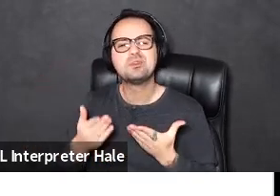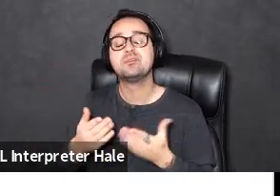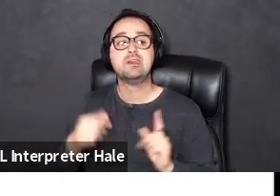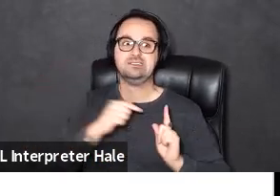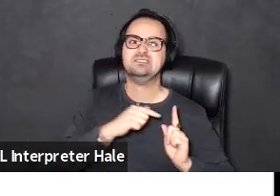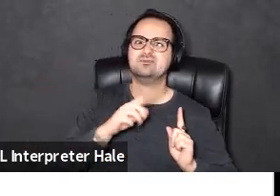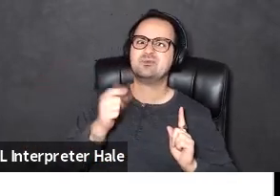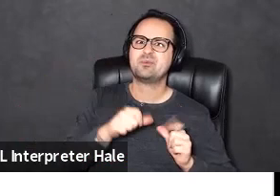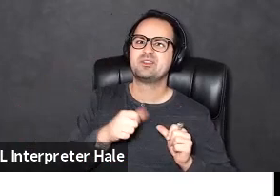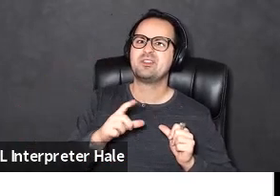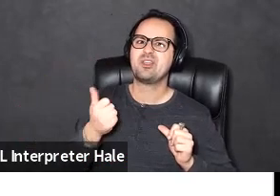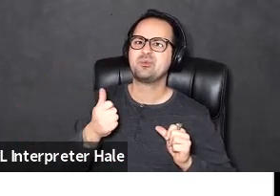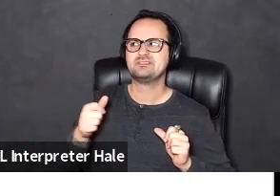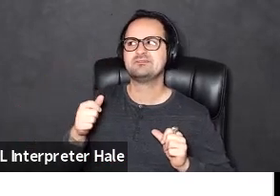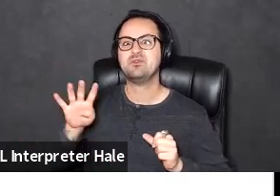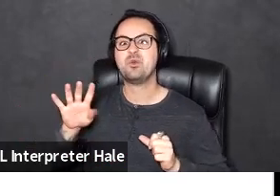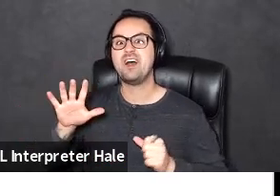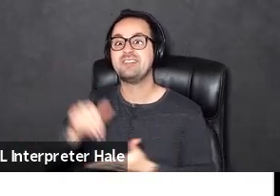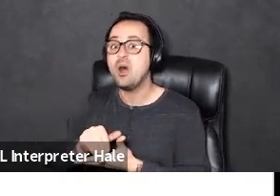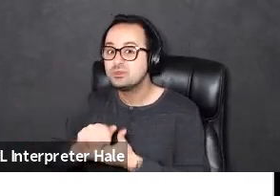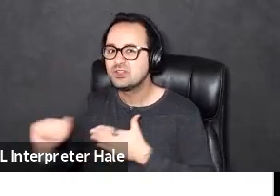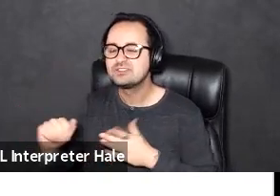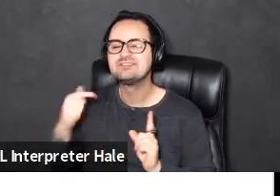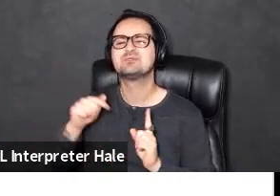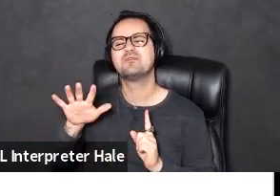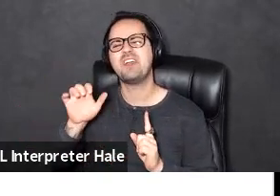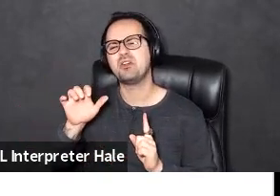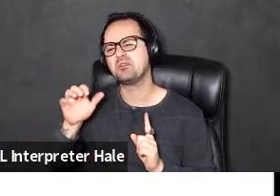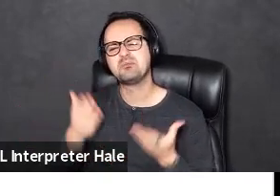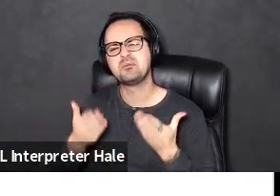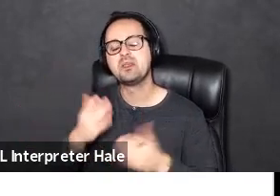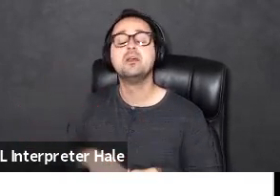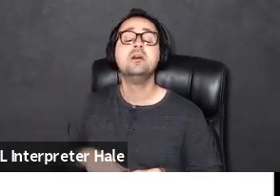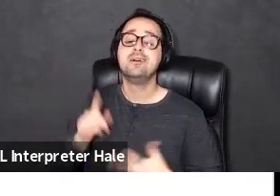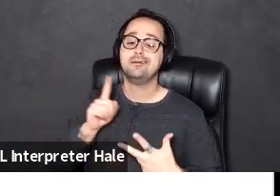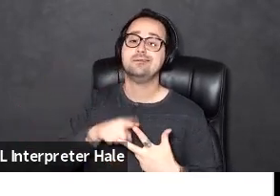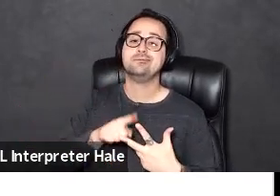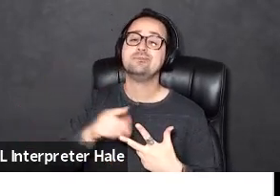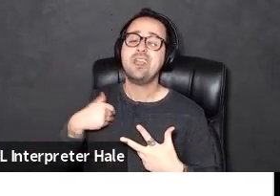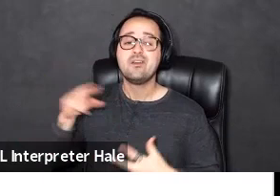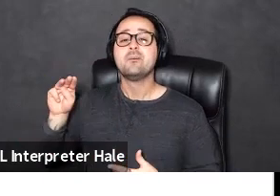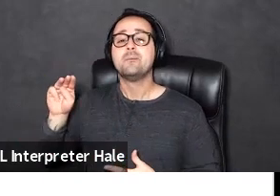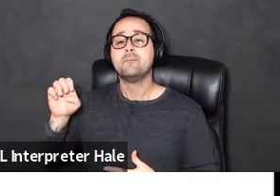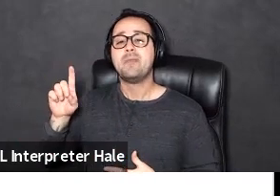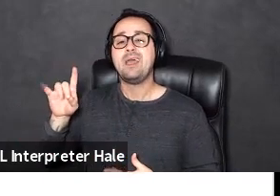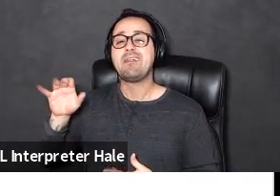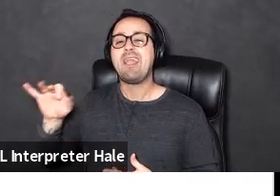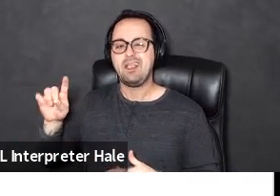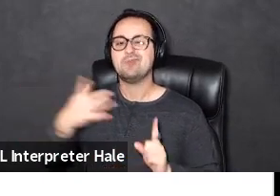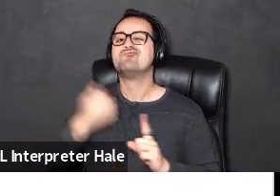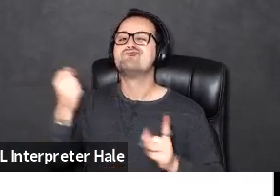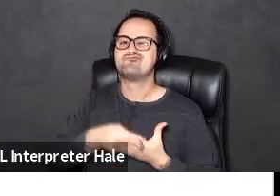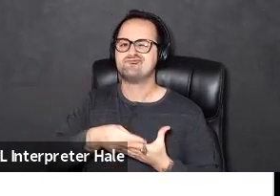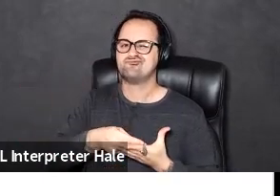trust. However, just like the first party trust, a pool trust does have the Medicaid clawback provision.